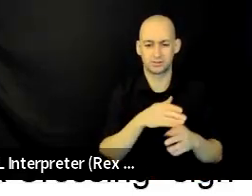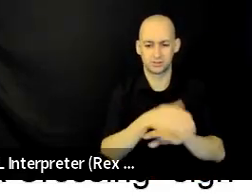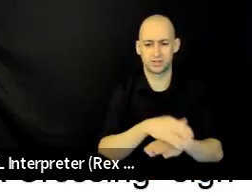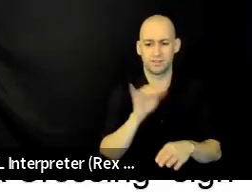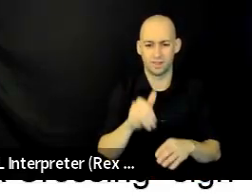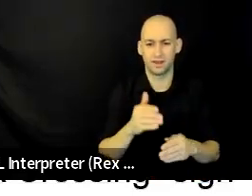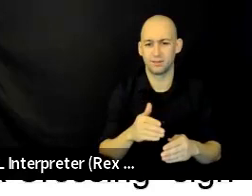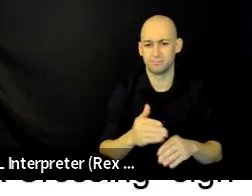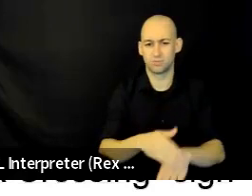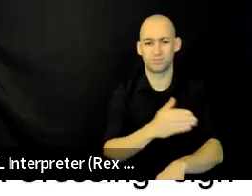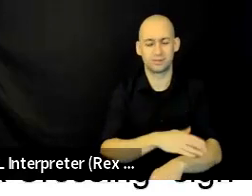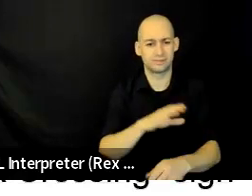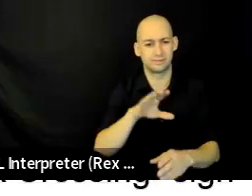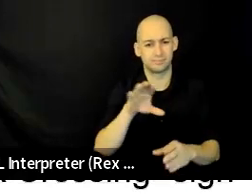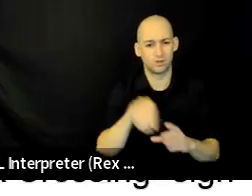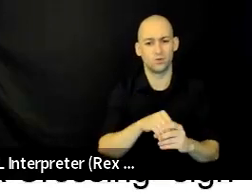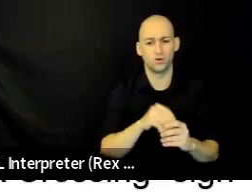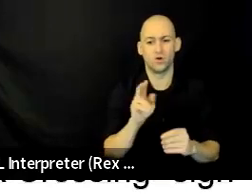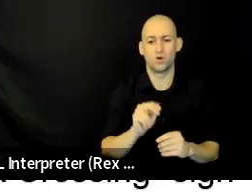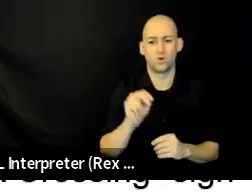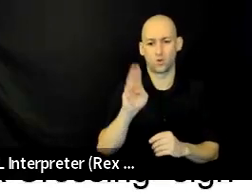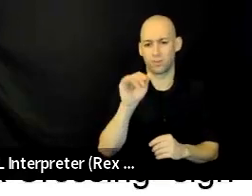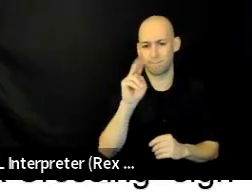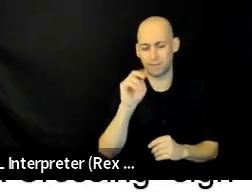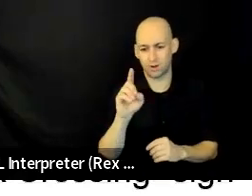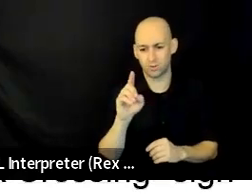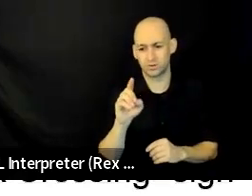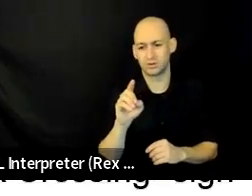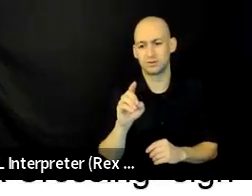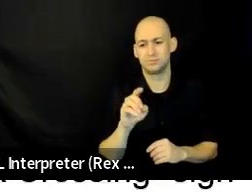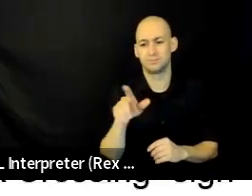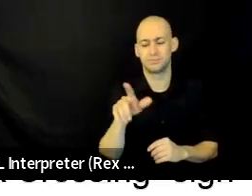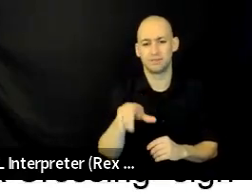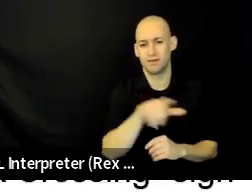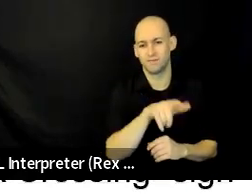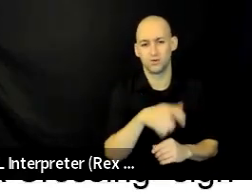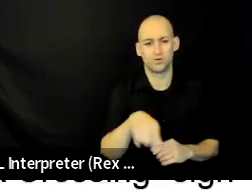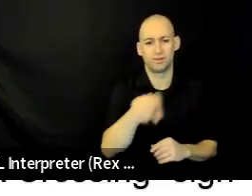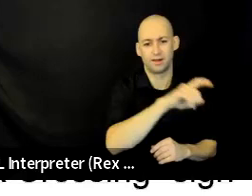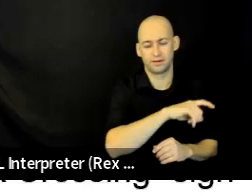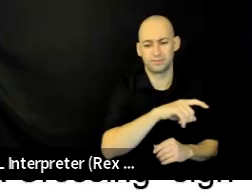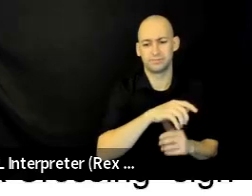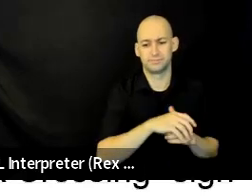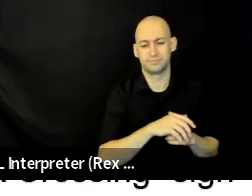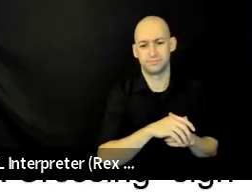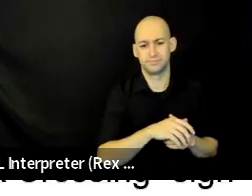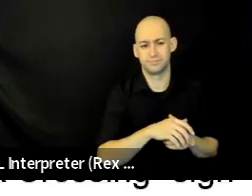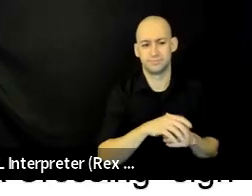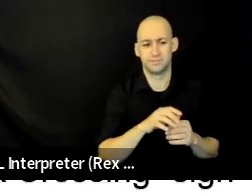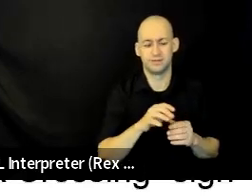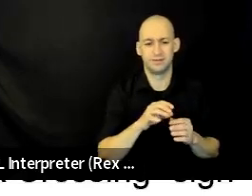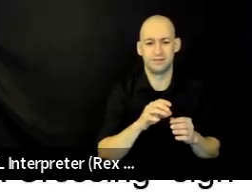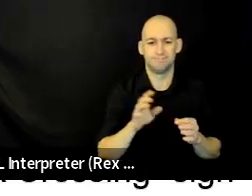include adding northbound acceleration lane and left turn lane in 1985, extending southbound